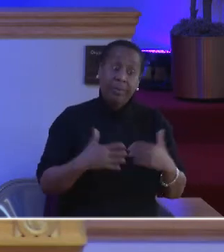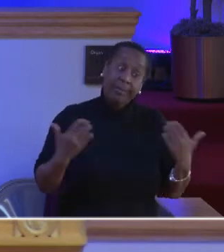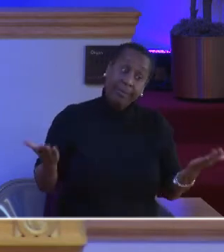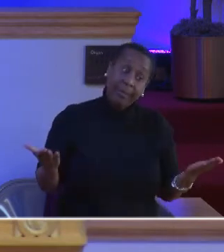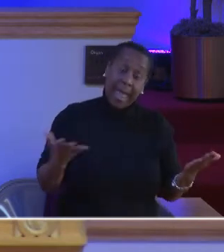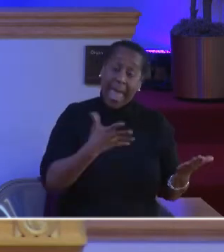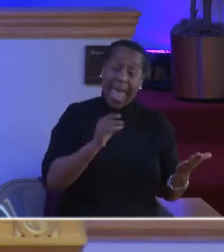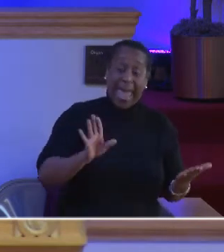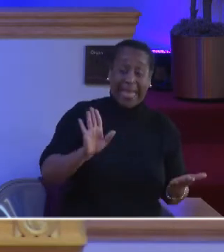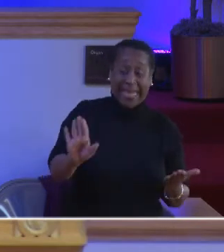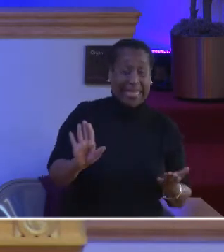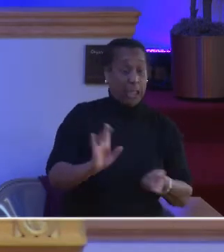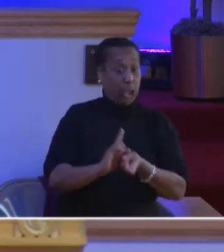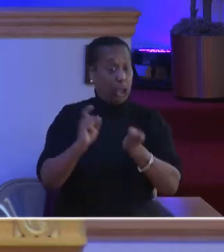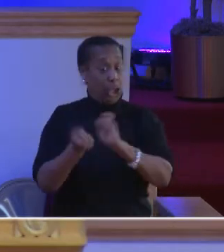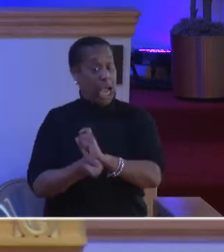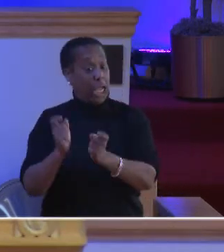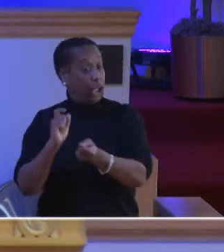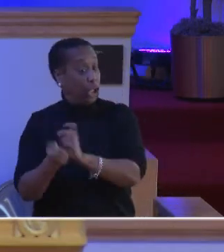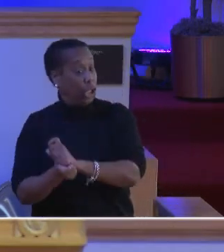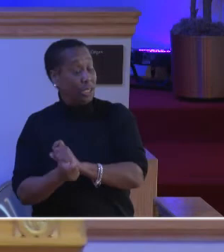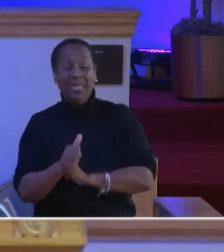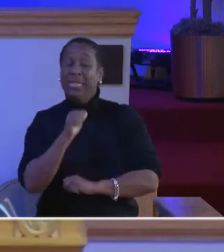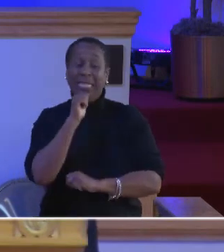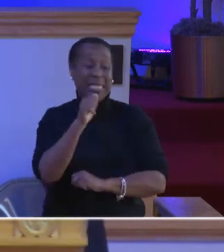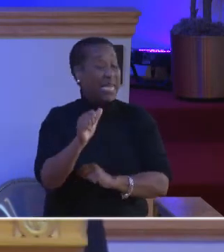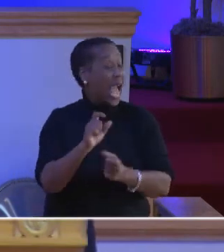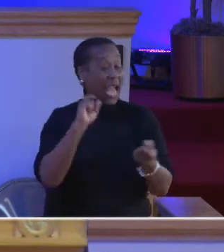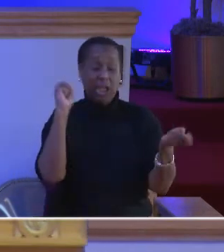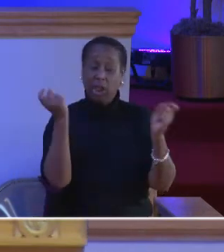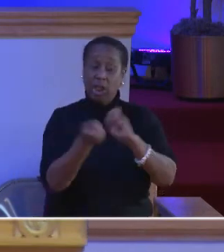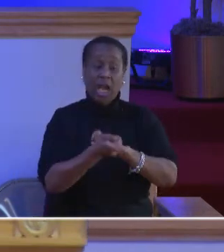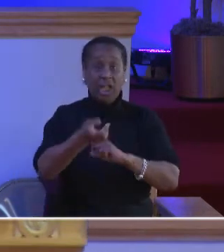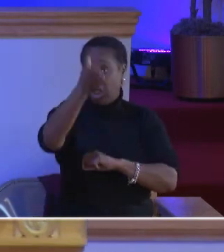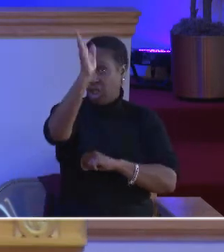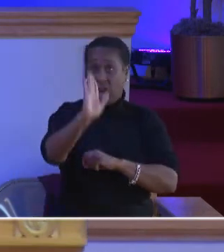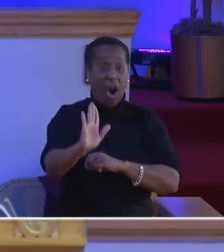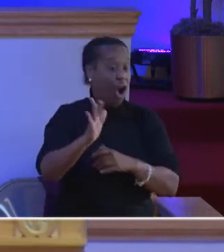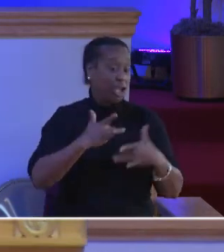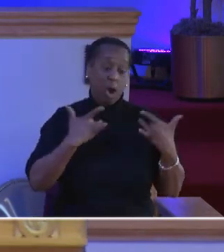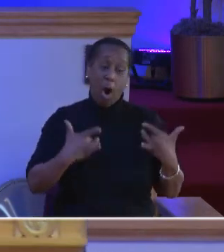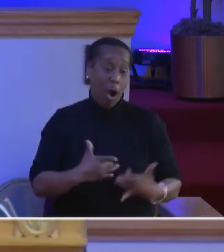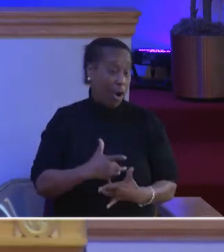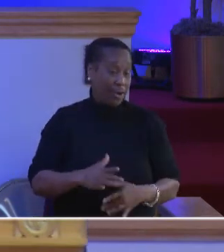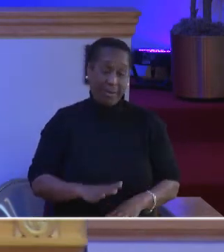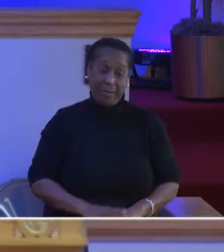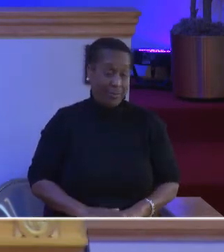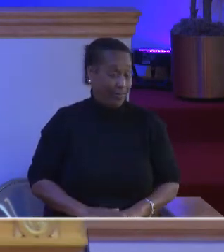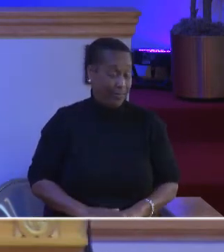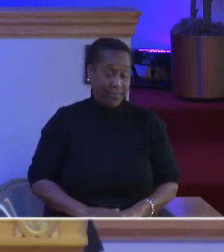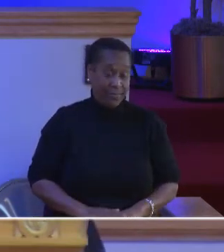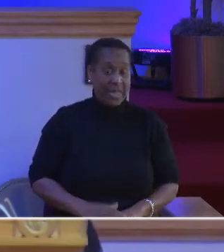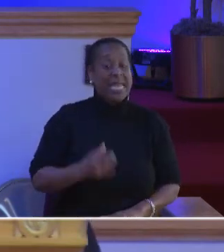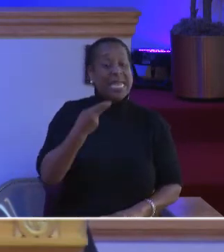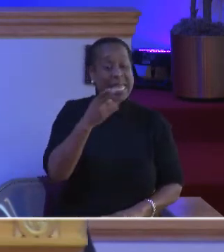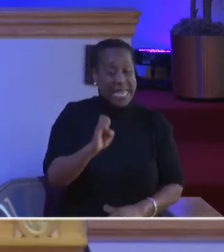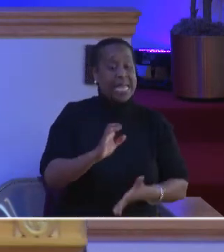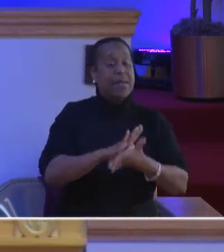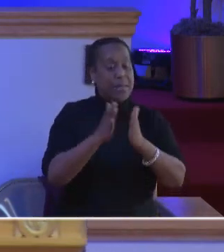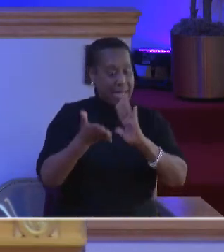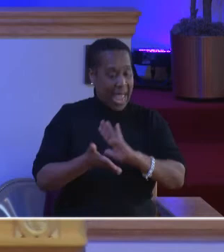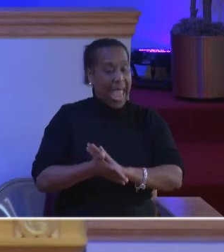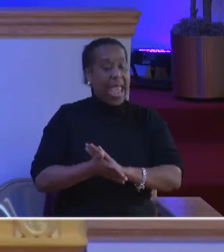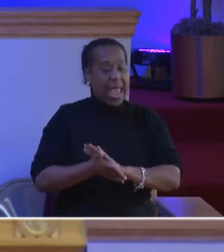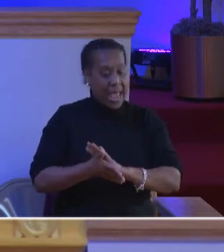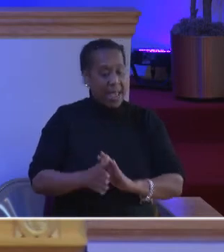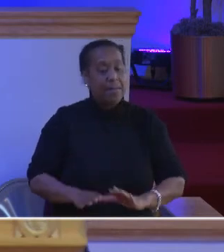And his changes did not change God's heart. He became, if you